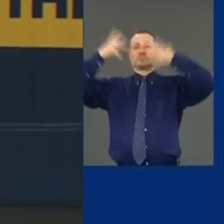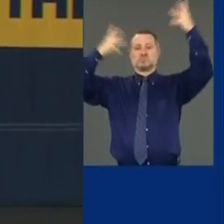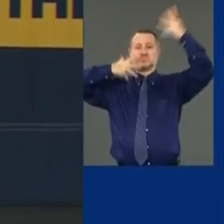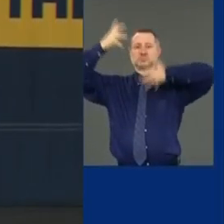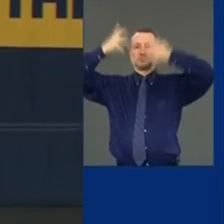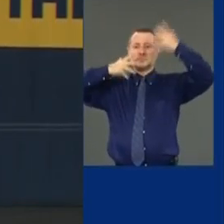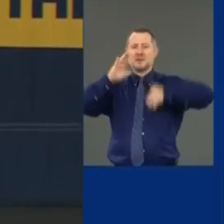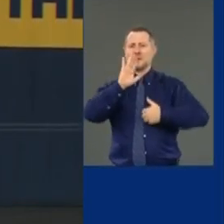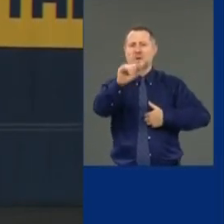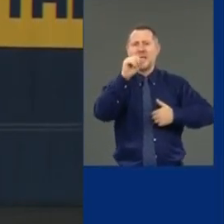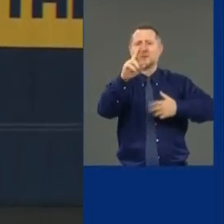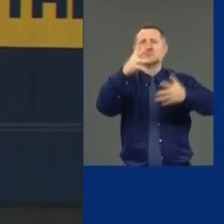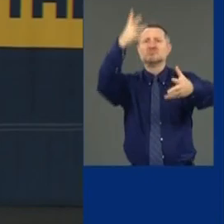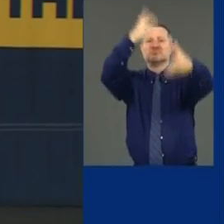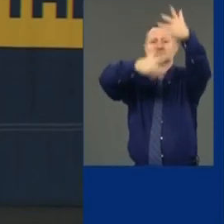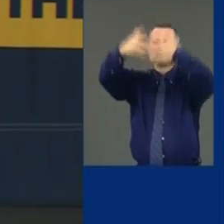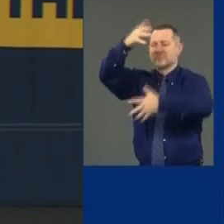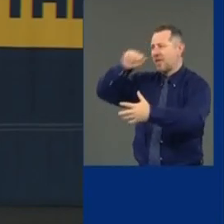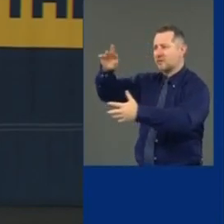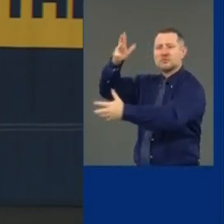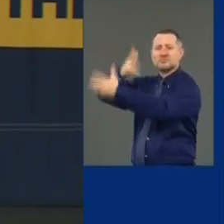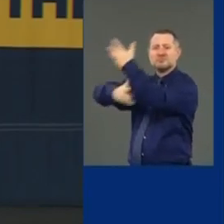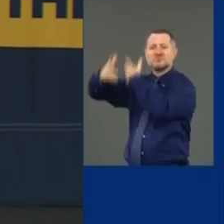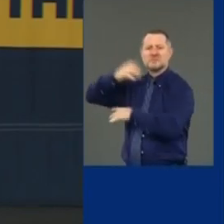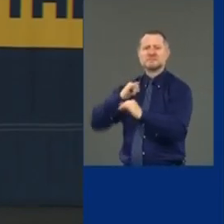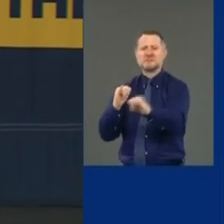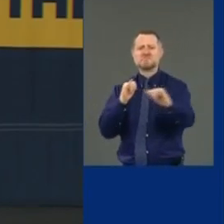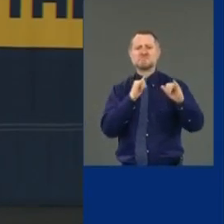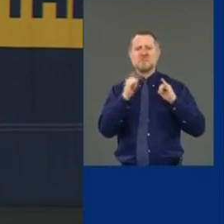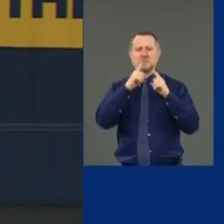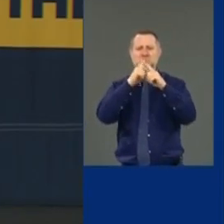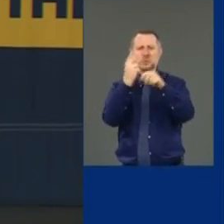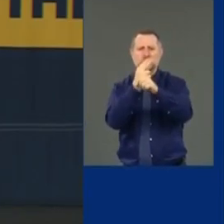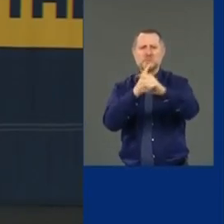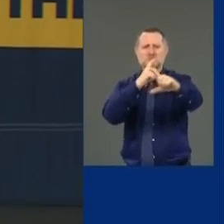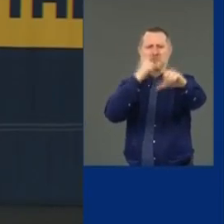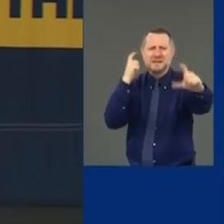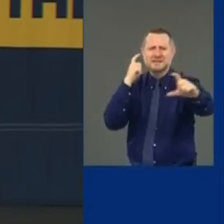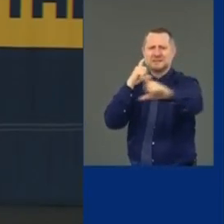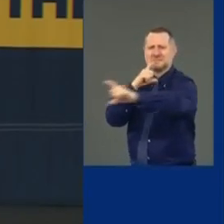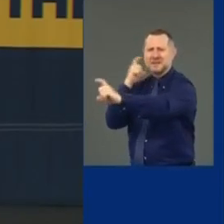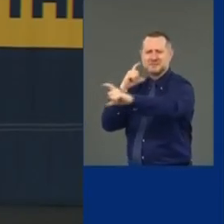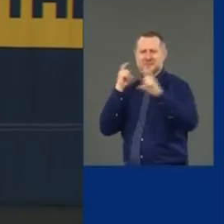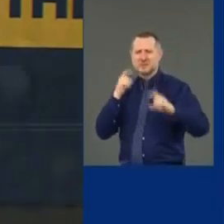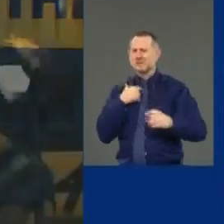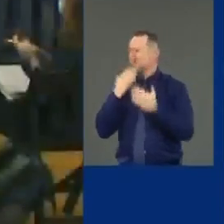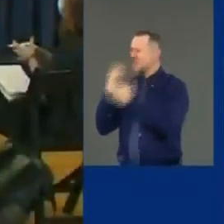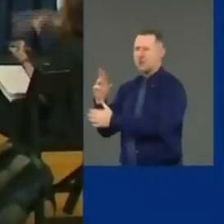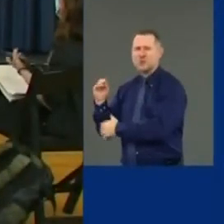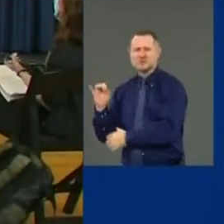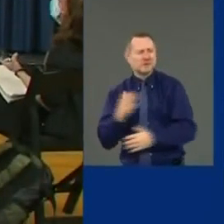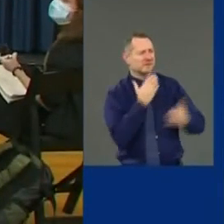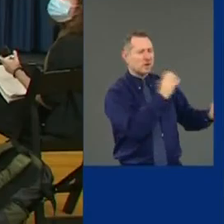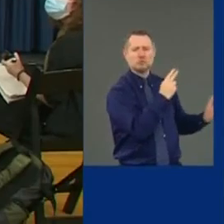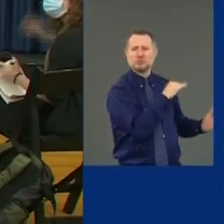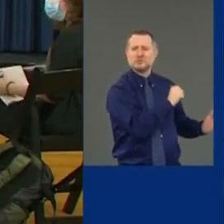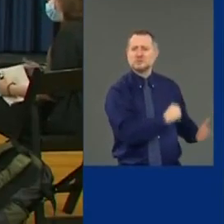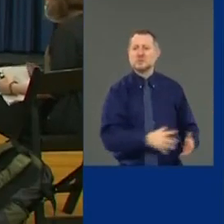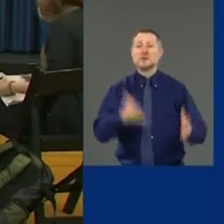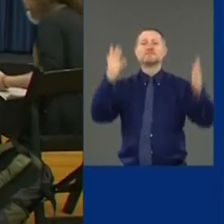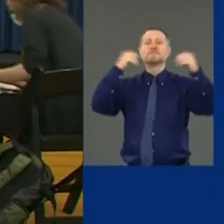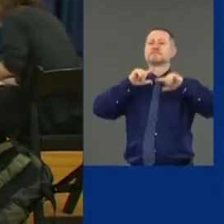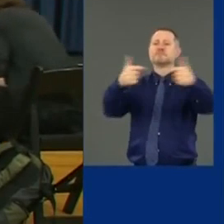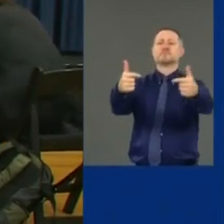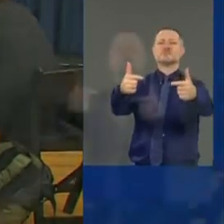right? We're going to respect each other's air. Wear a mask. Thank you, Rosie. Thank you, Chris. Questions? Governor, I want to get